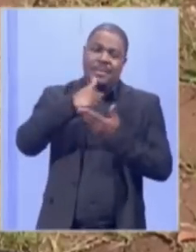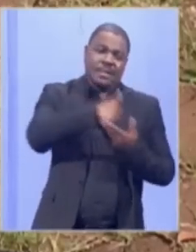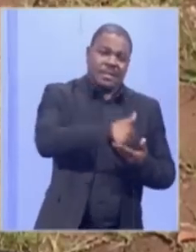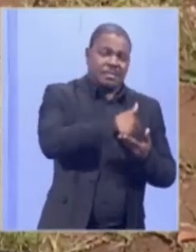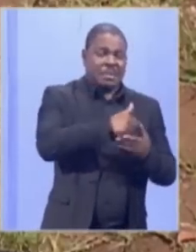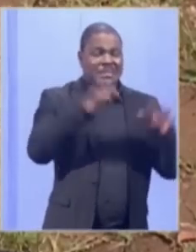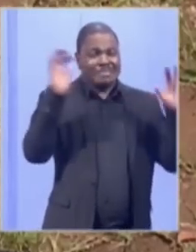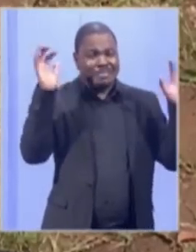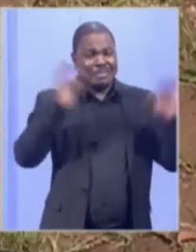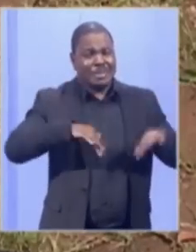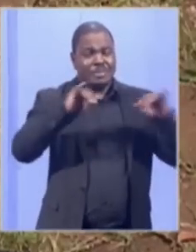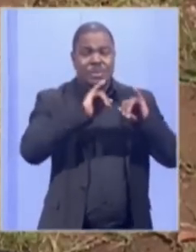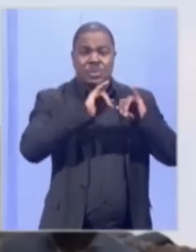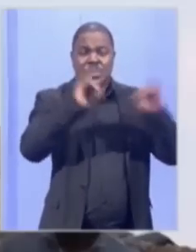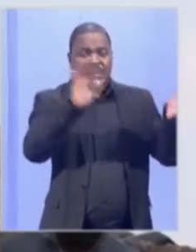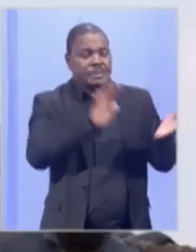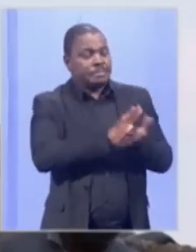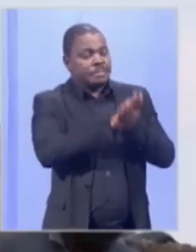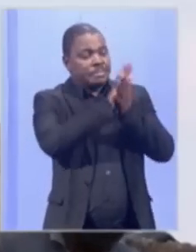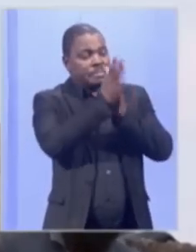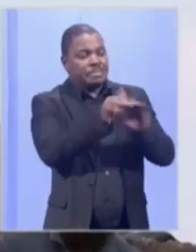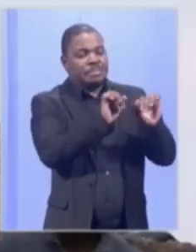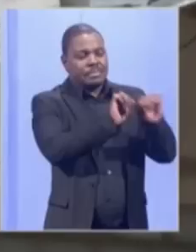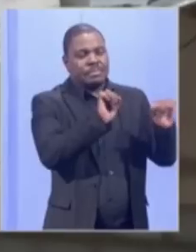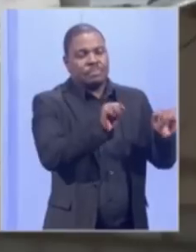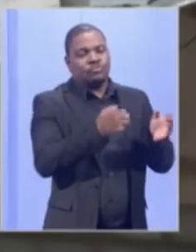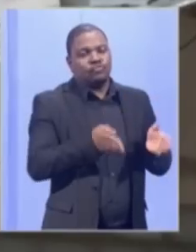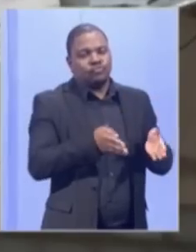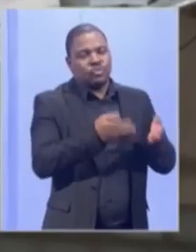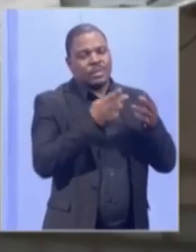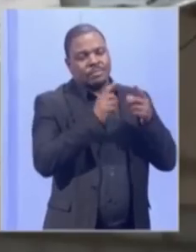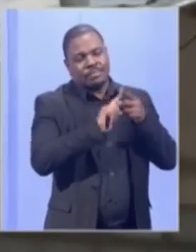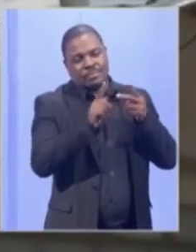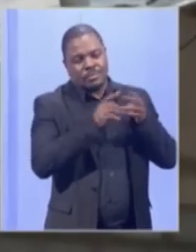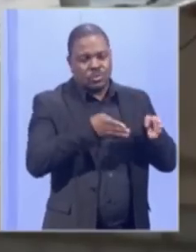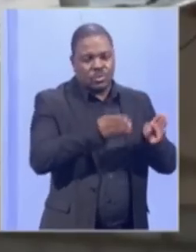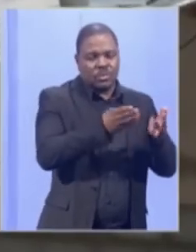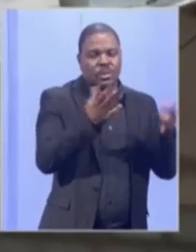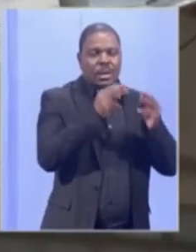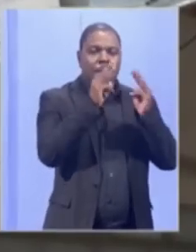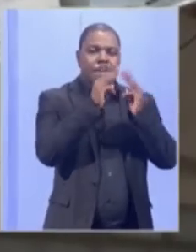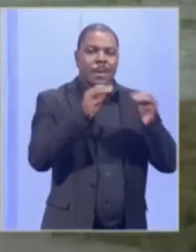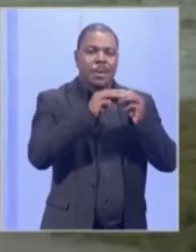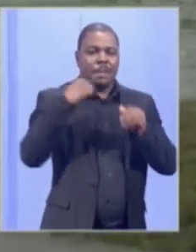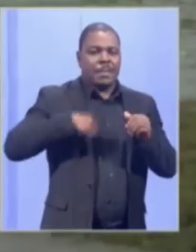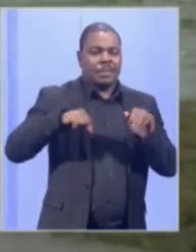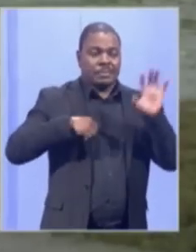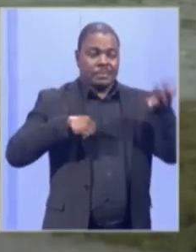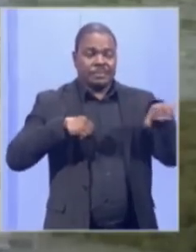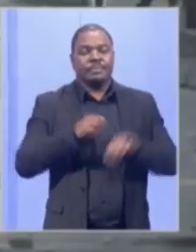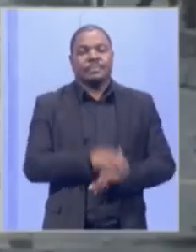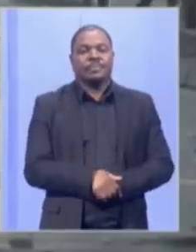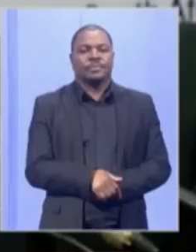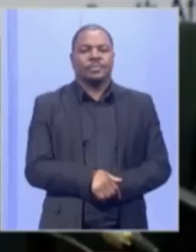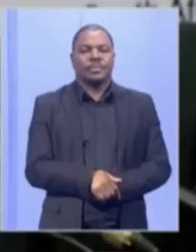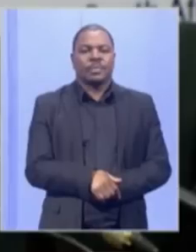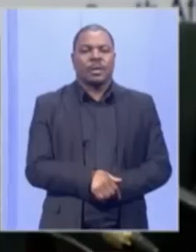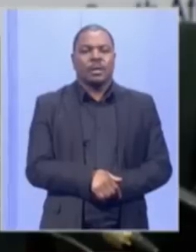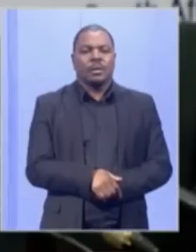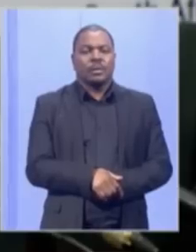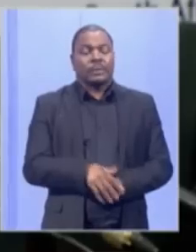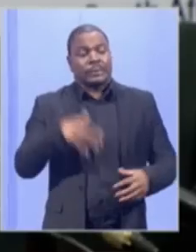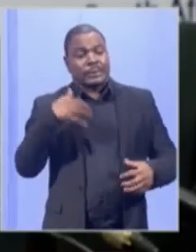a mabe a lehodimo a bake tshenyo meralong ya Motheo Mangaung Metro. The incitement